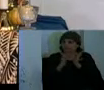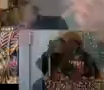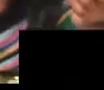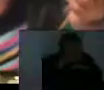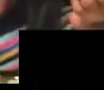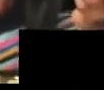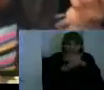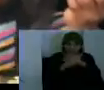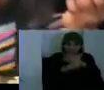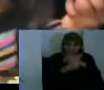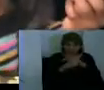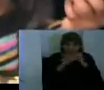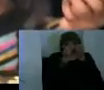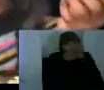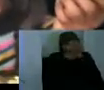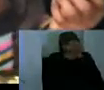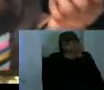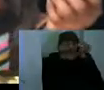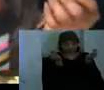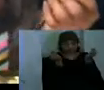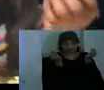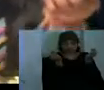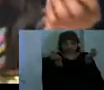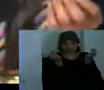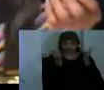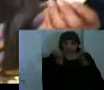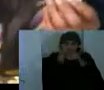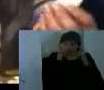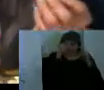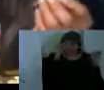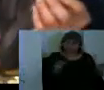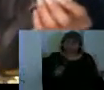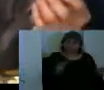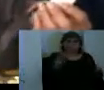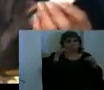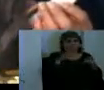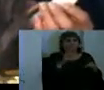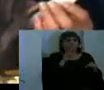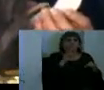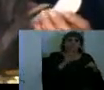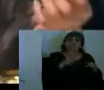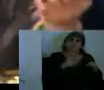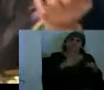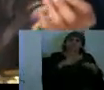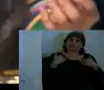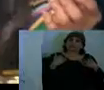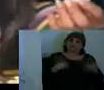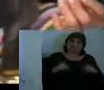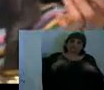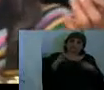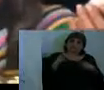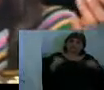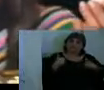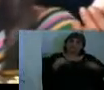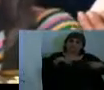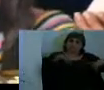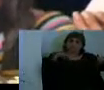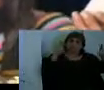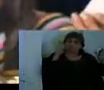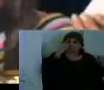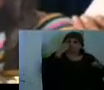And with self-determination, he proclaimed, "This is my body. I am giving for